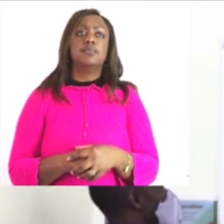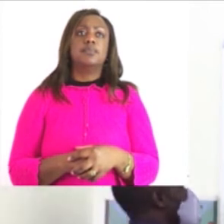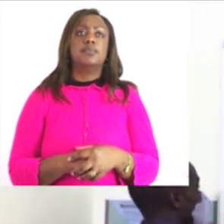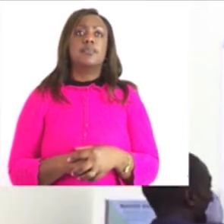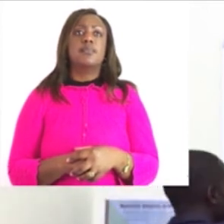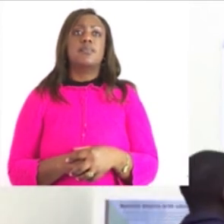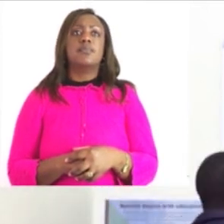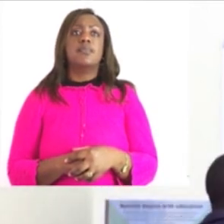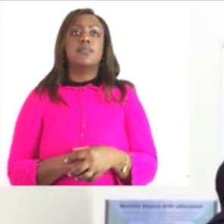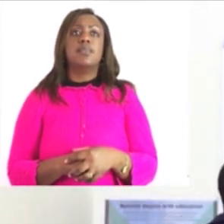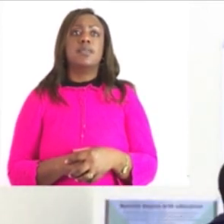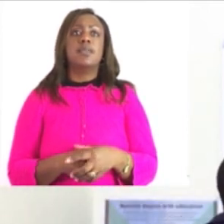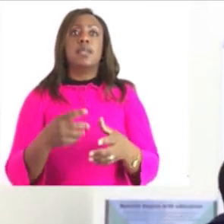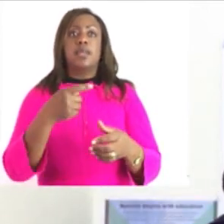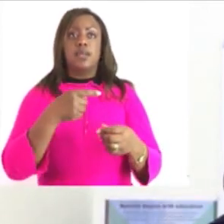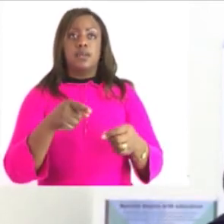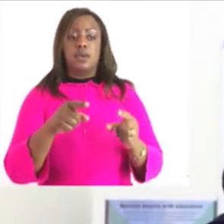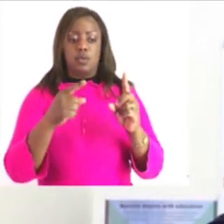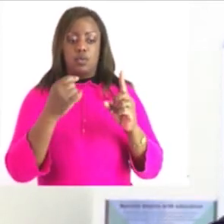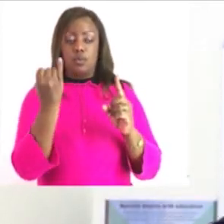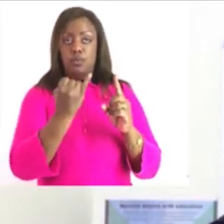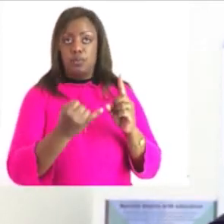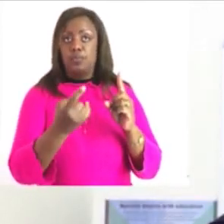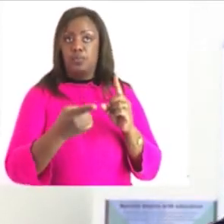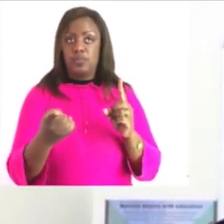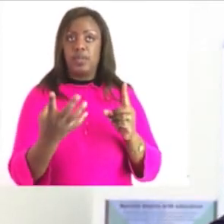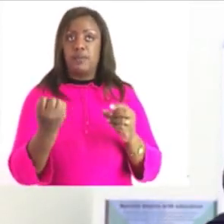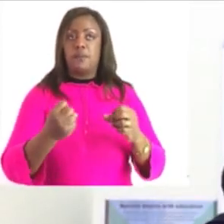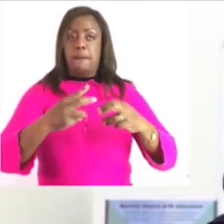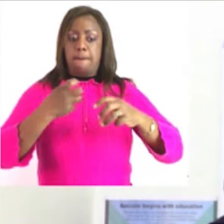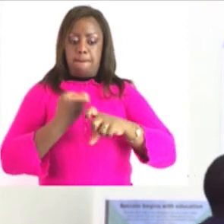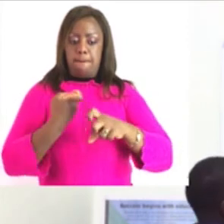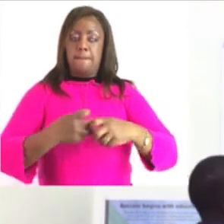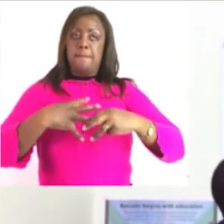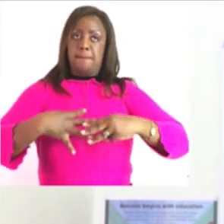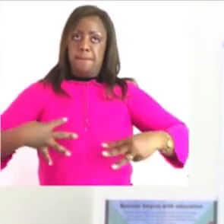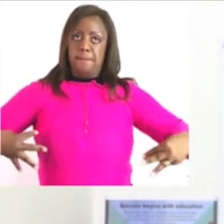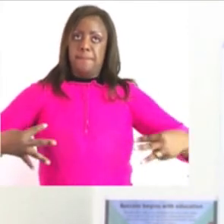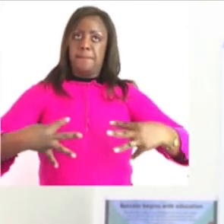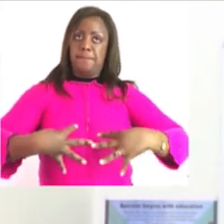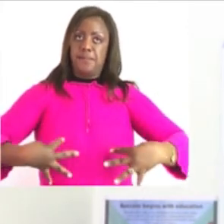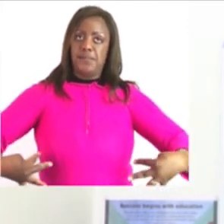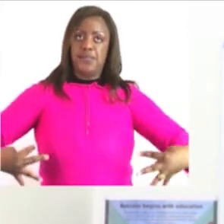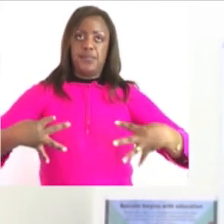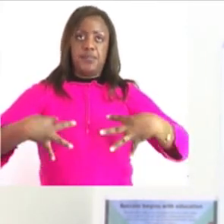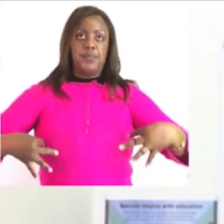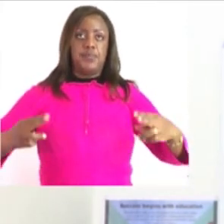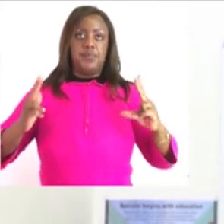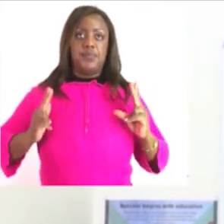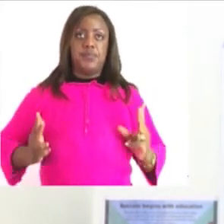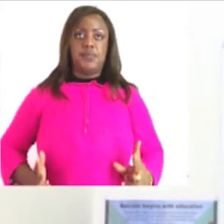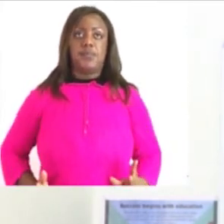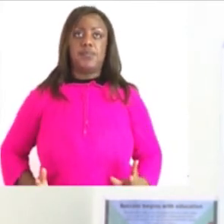Then here are the ribs in your body.